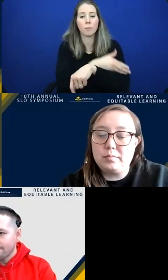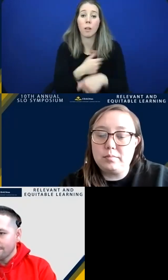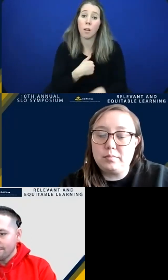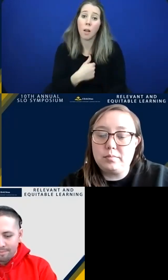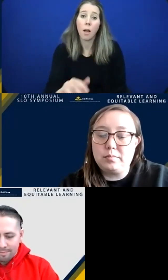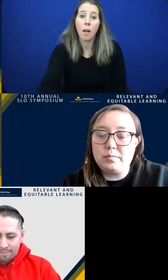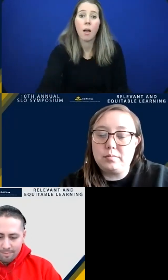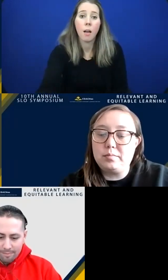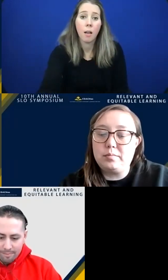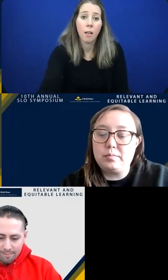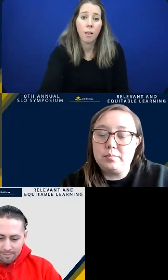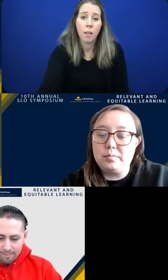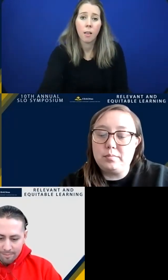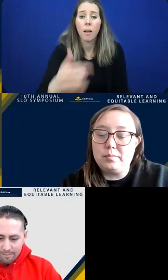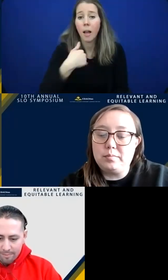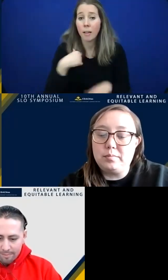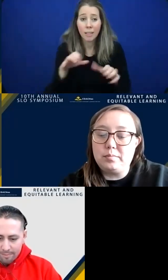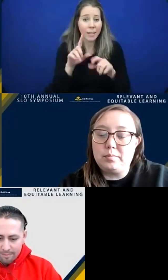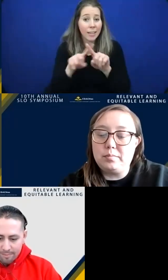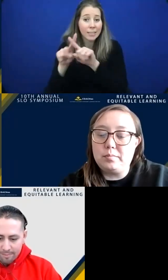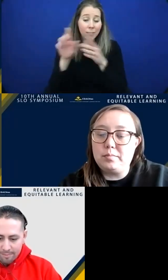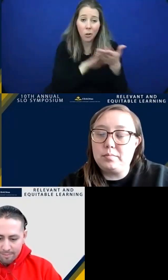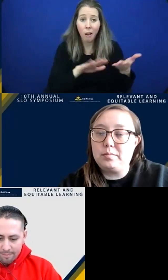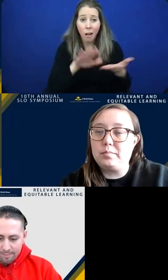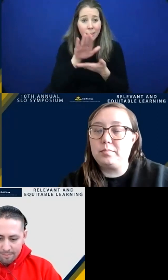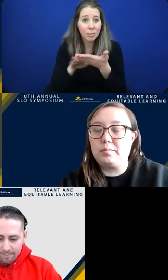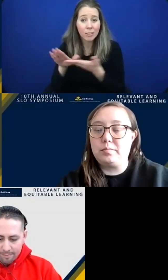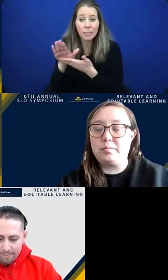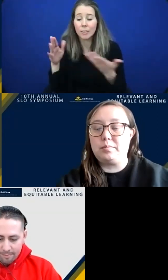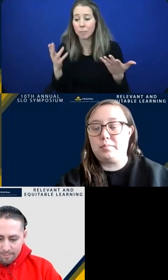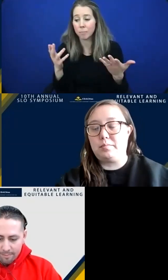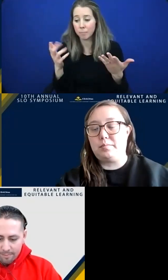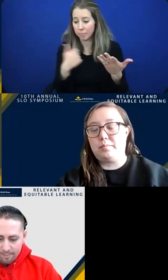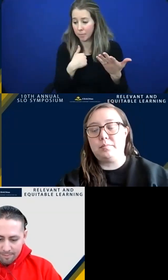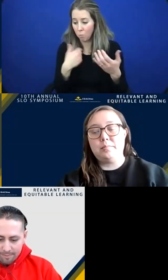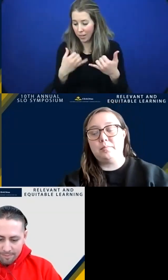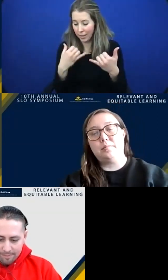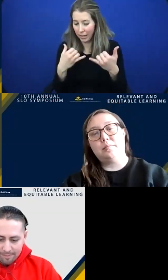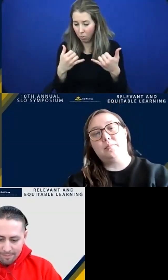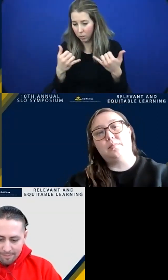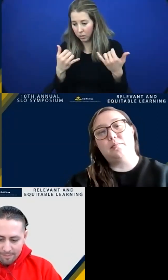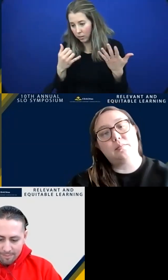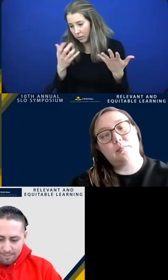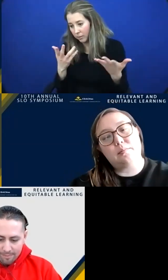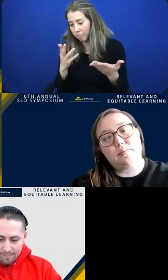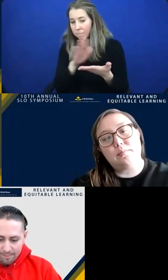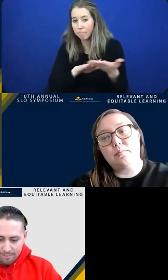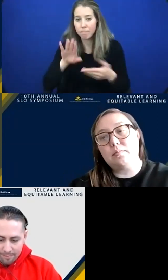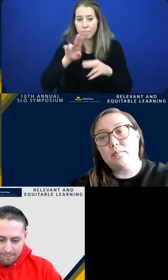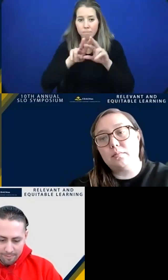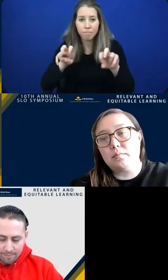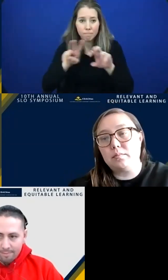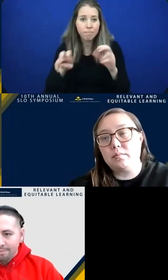it just about all at different institutions. Where I'm currently at, our institutional assessment